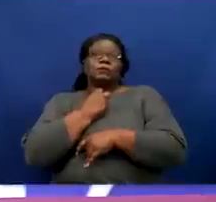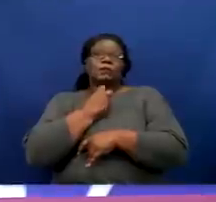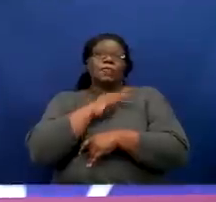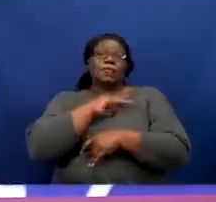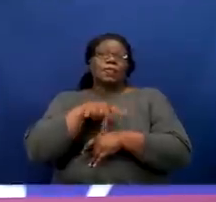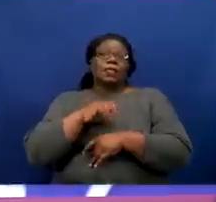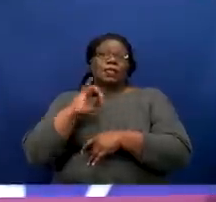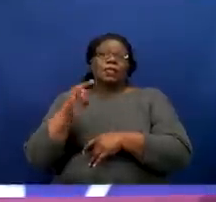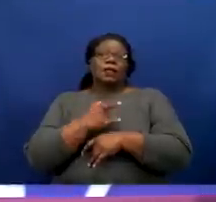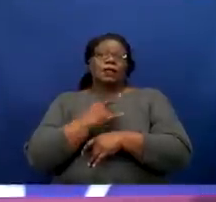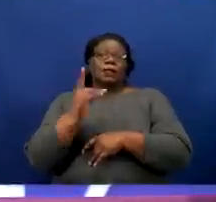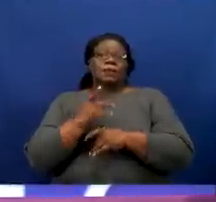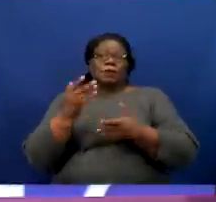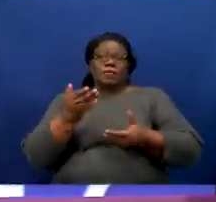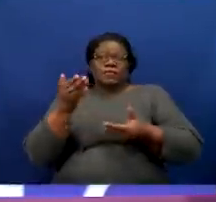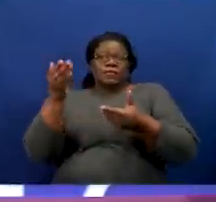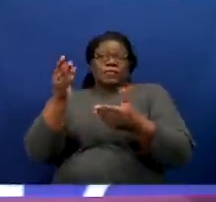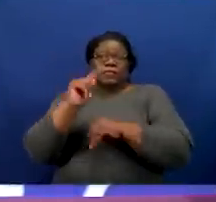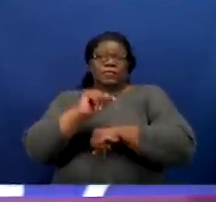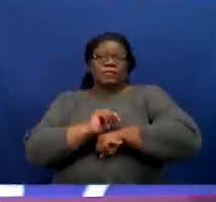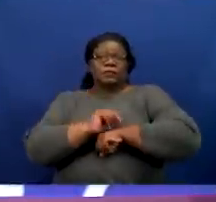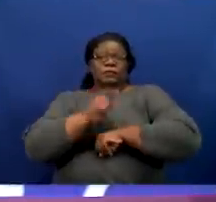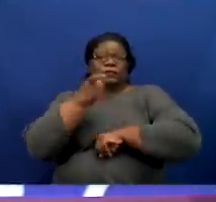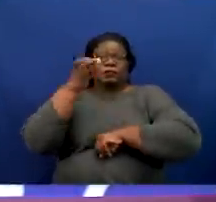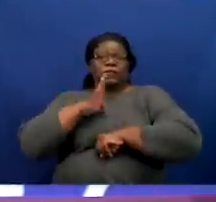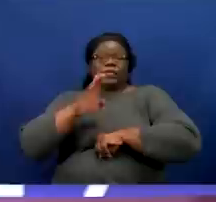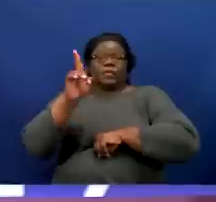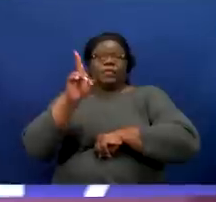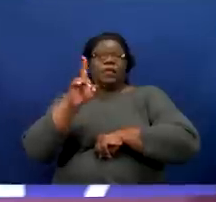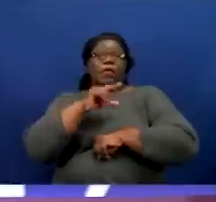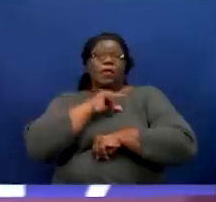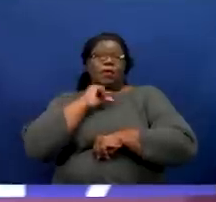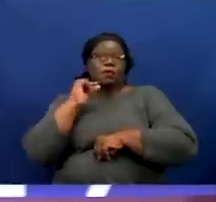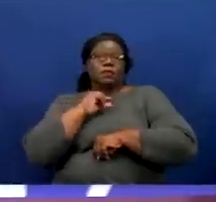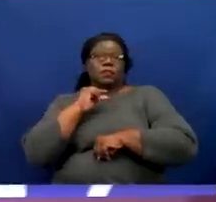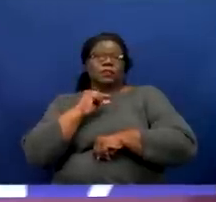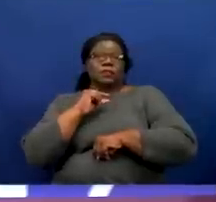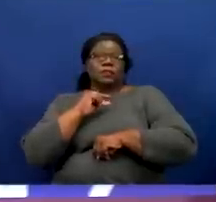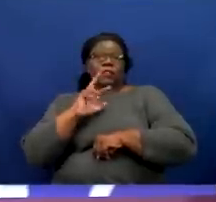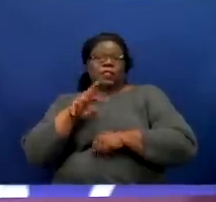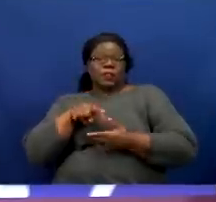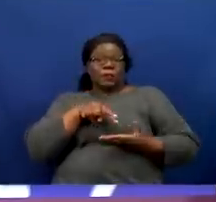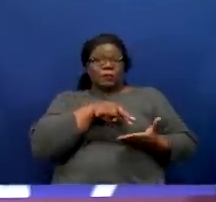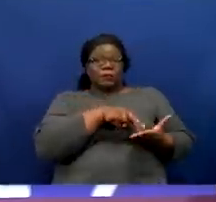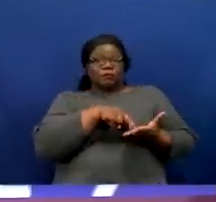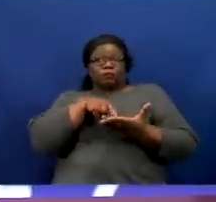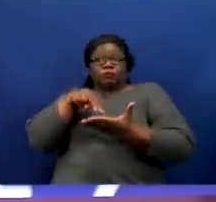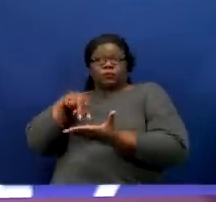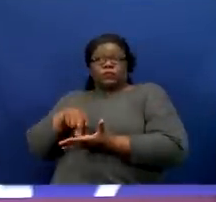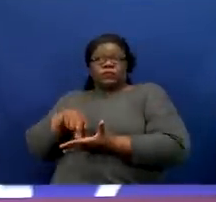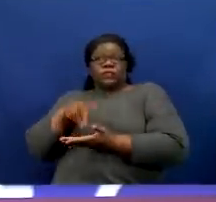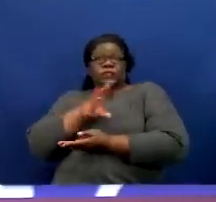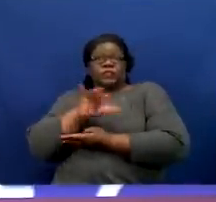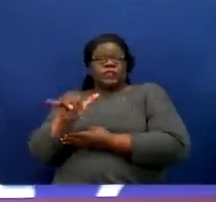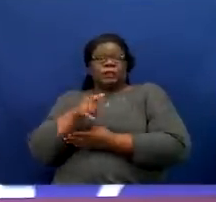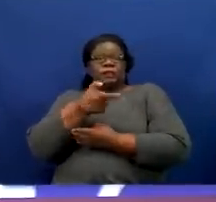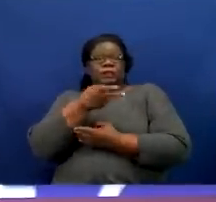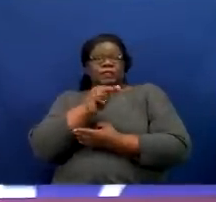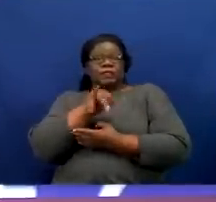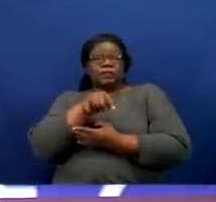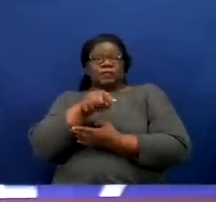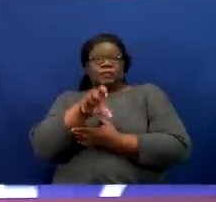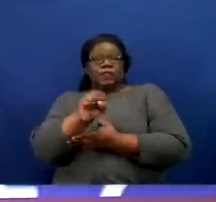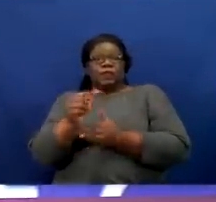and all the people dedicated the temple of God. The priests took their positions, as did the Levites with the